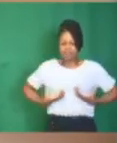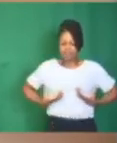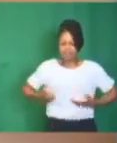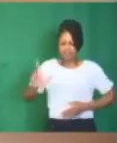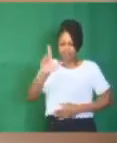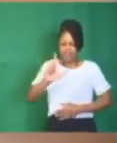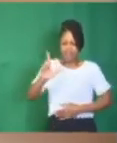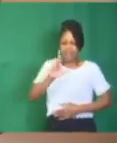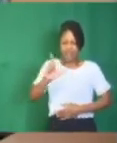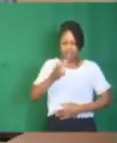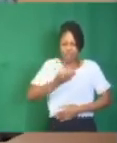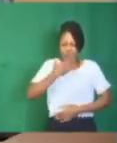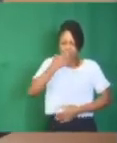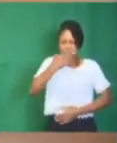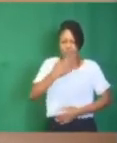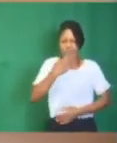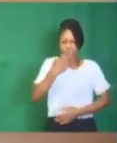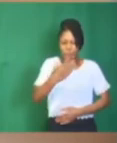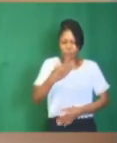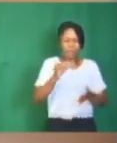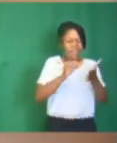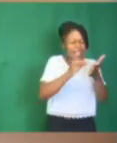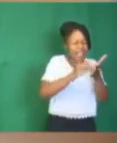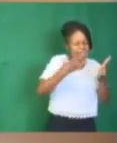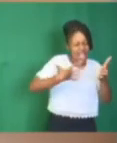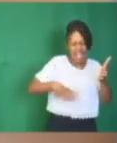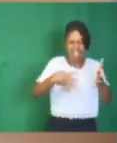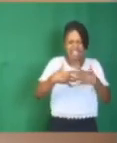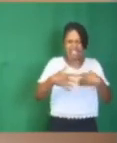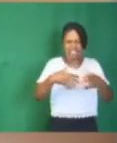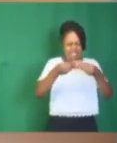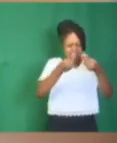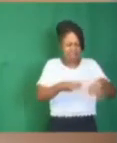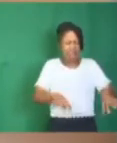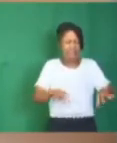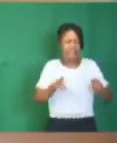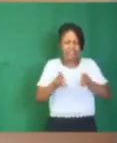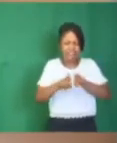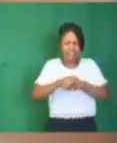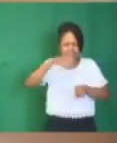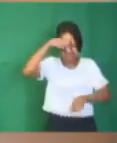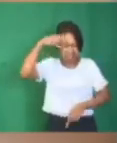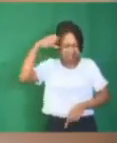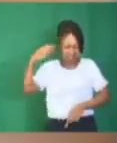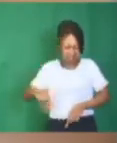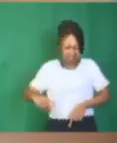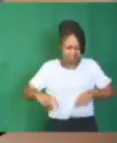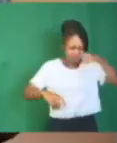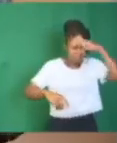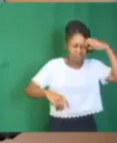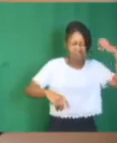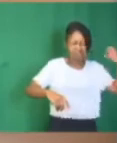another waste that we take out as human beings, as living organisms, is sweat, which is the mixture of salts